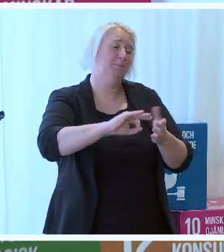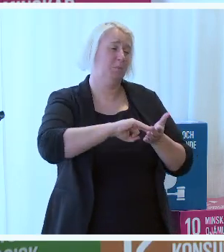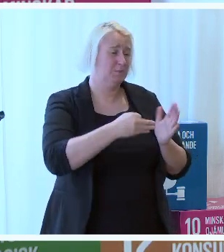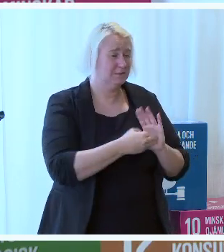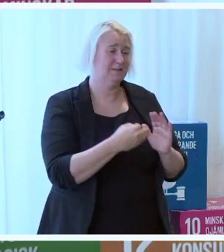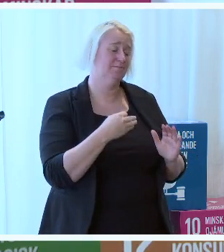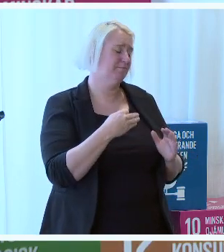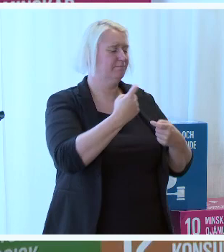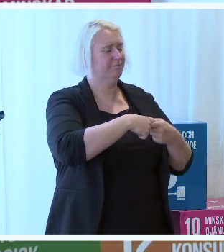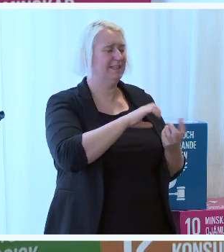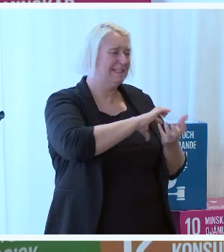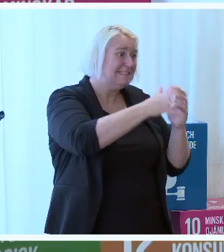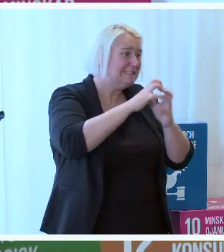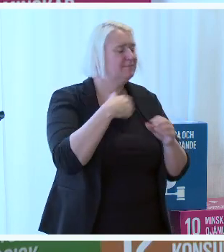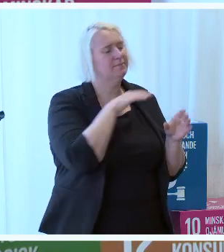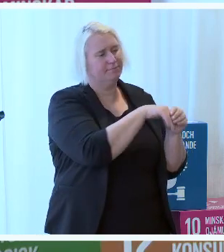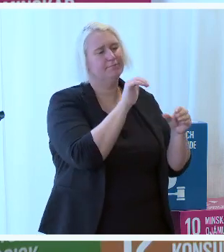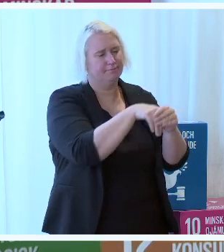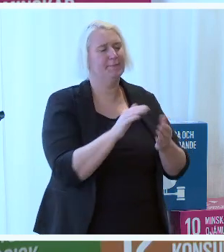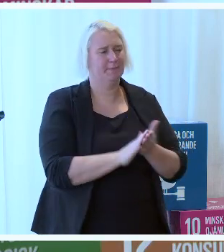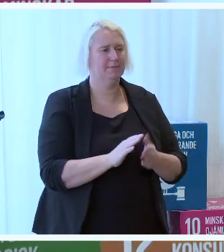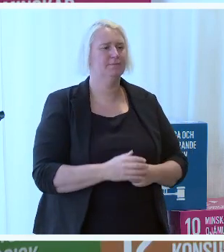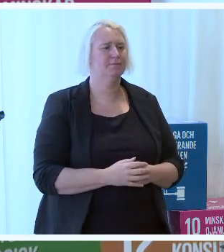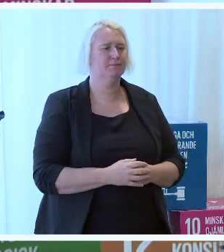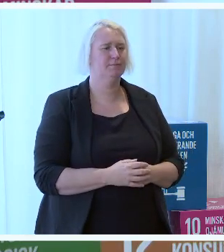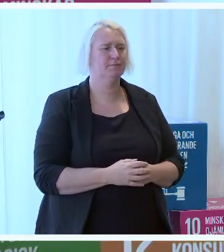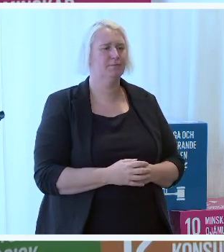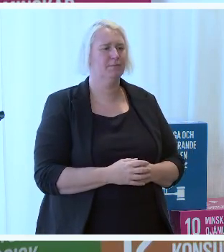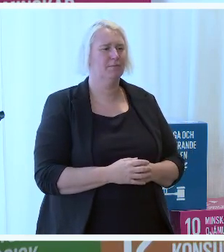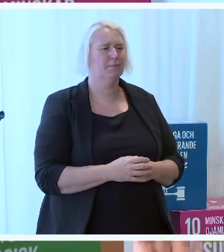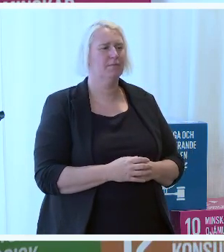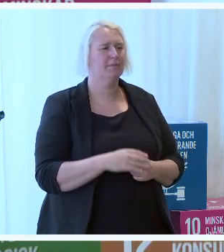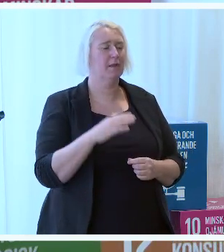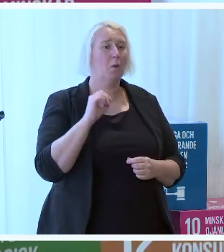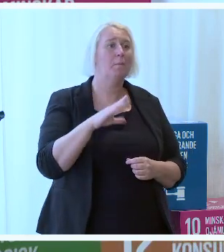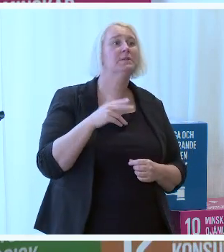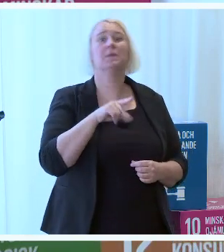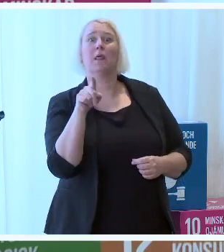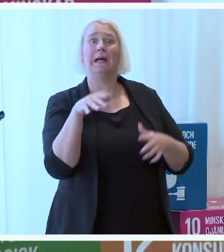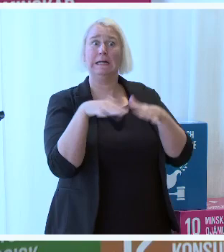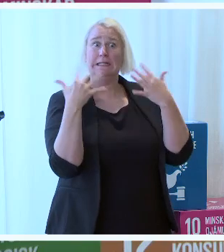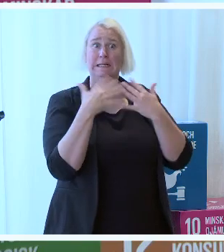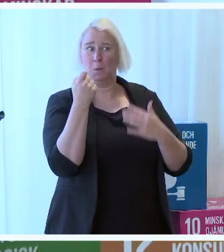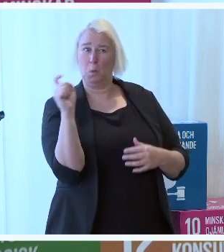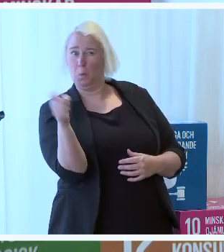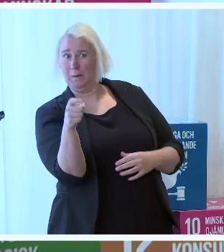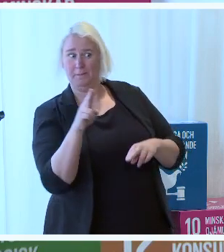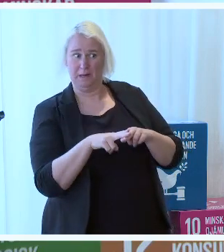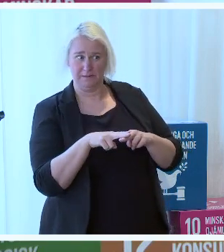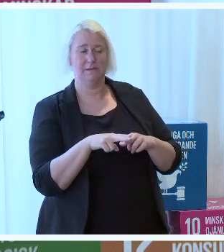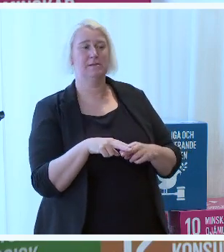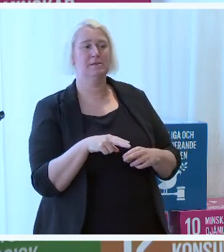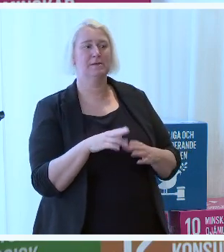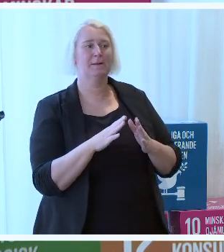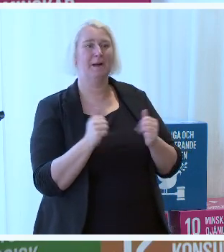you hear there's a war going on around the world, what you don't hear is the war within the war.